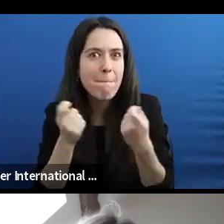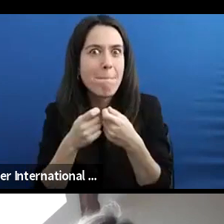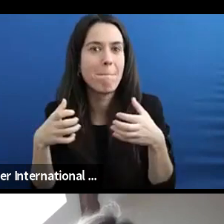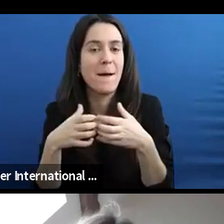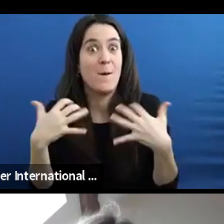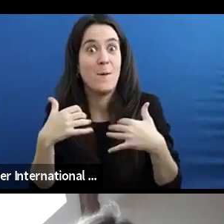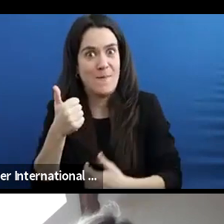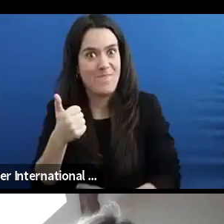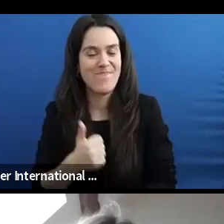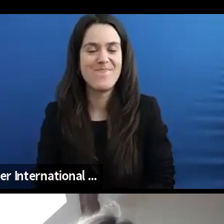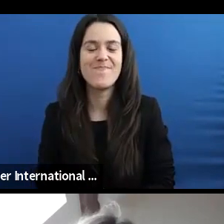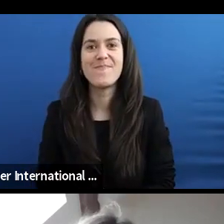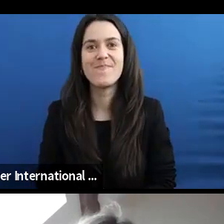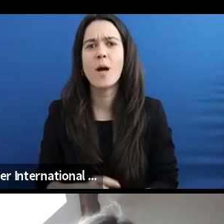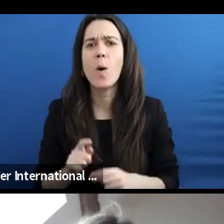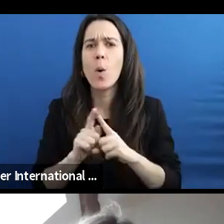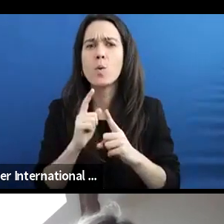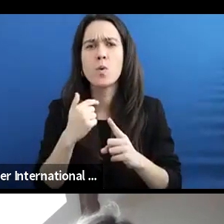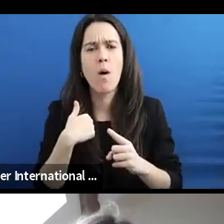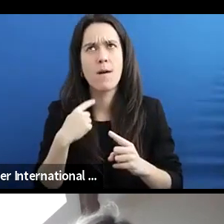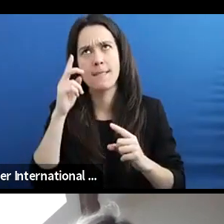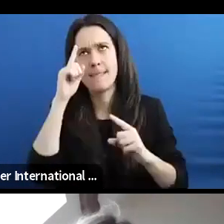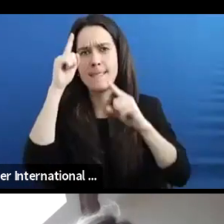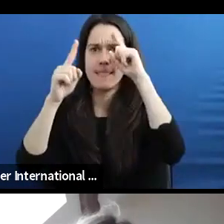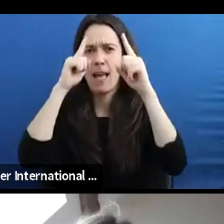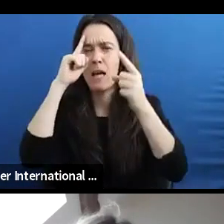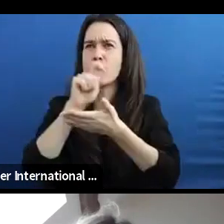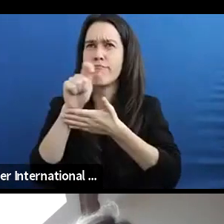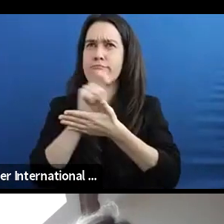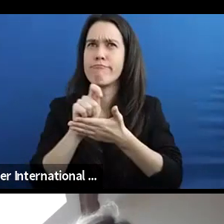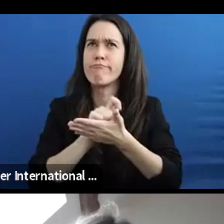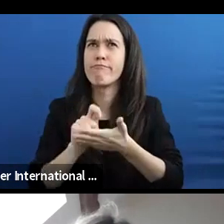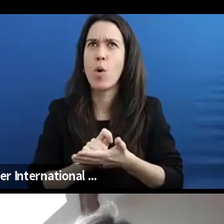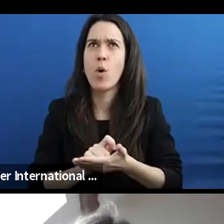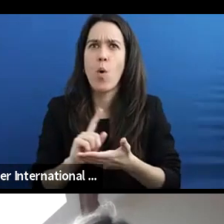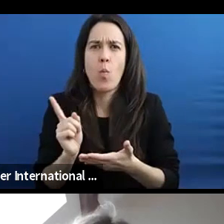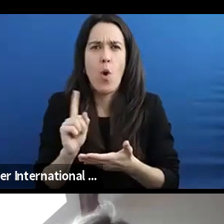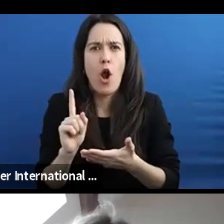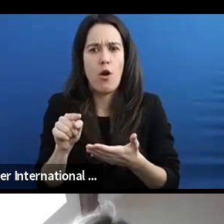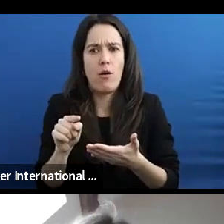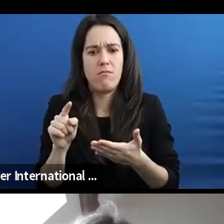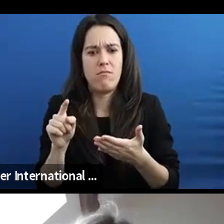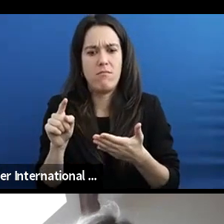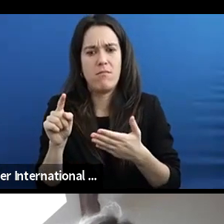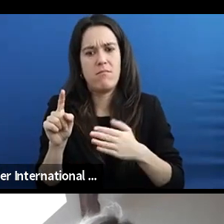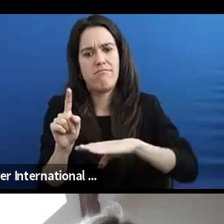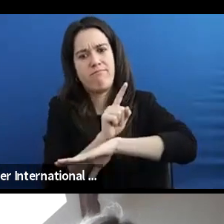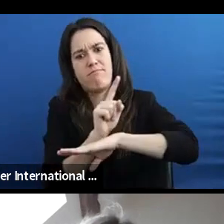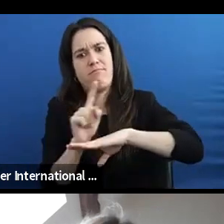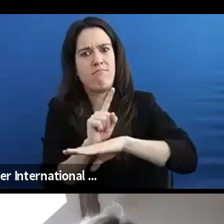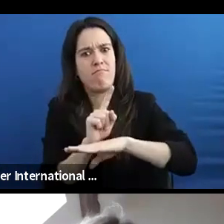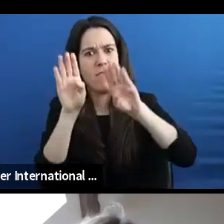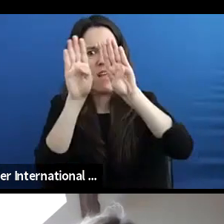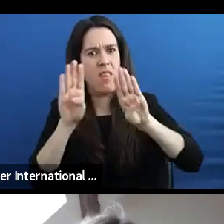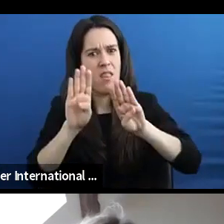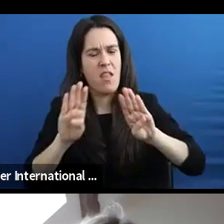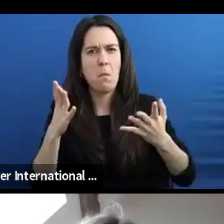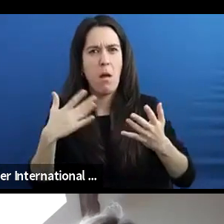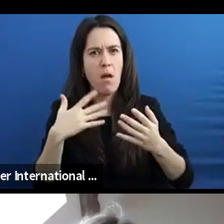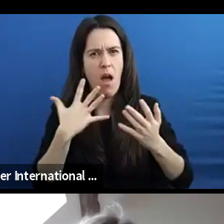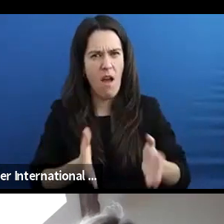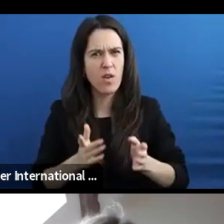about family location, because we don't always need to go further and further